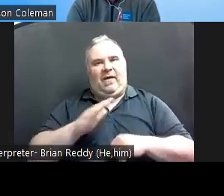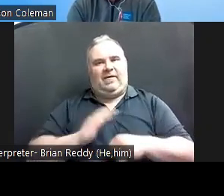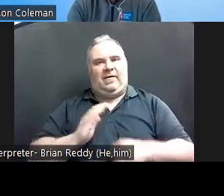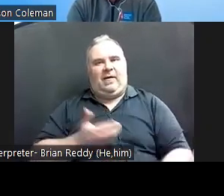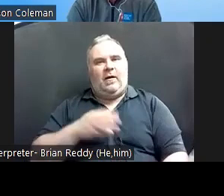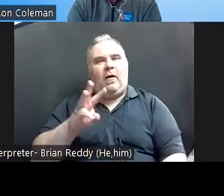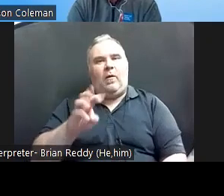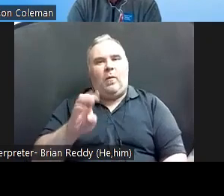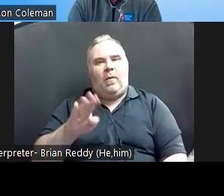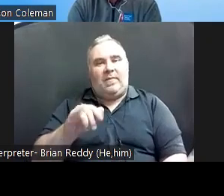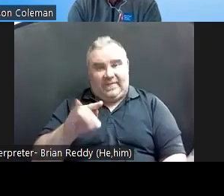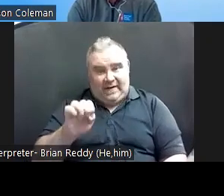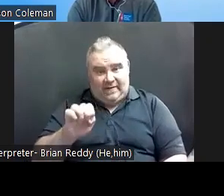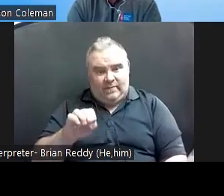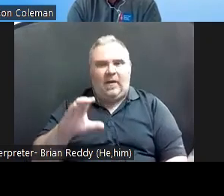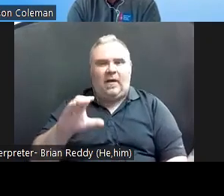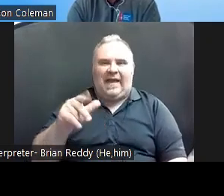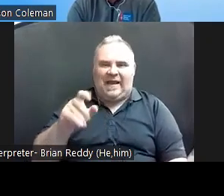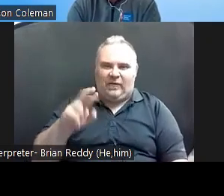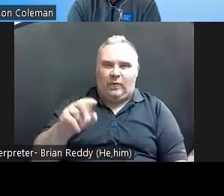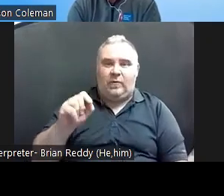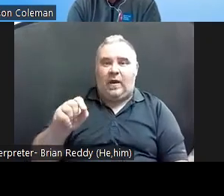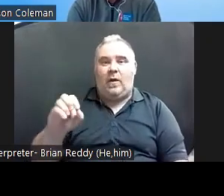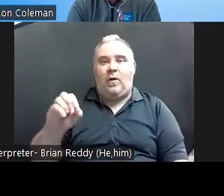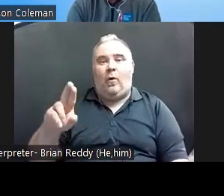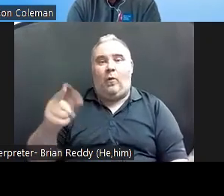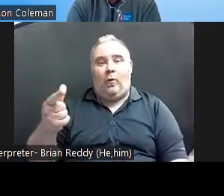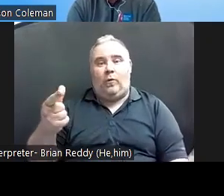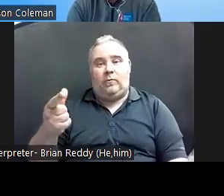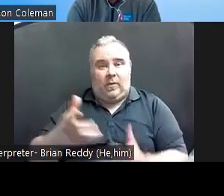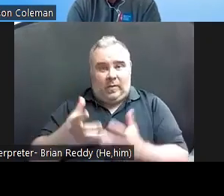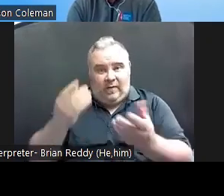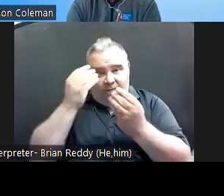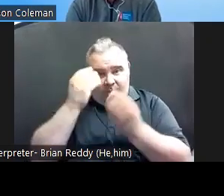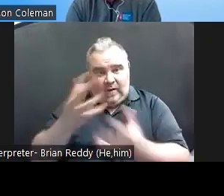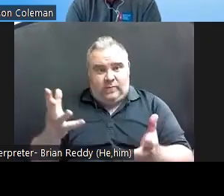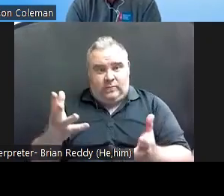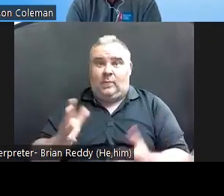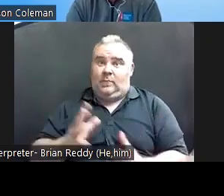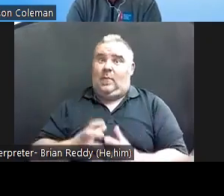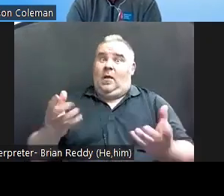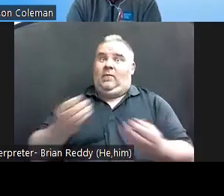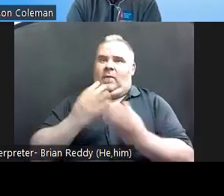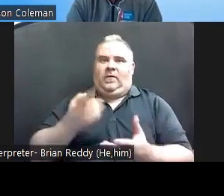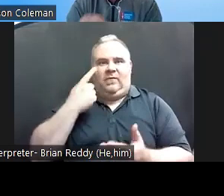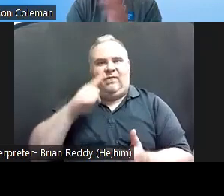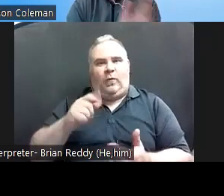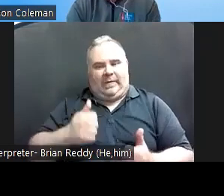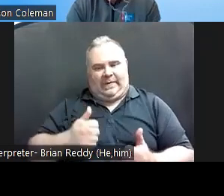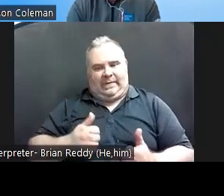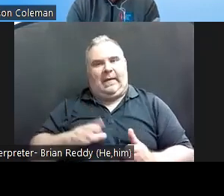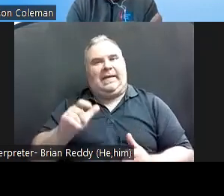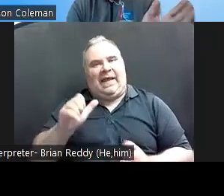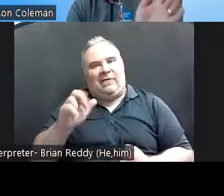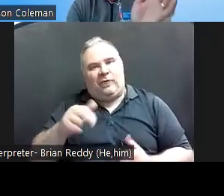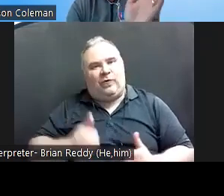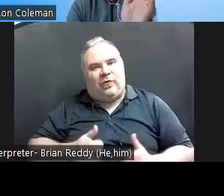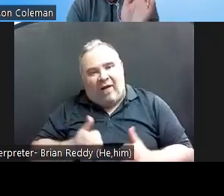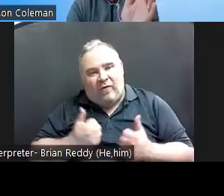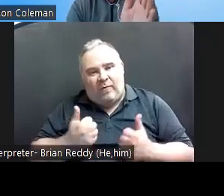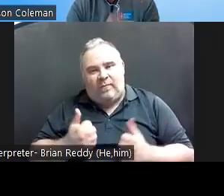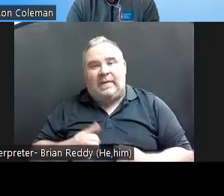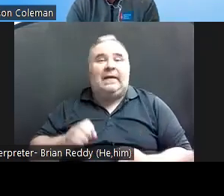website. We have robust information for Cancer Survivorship e-learning